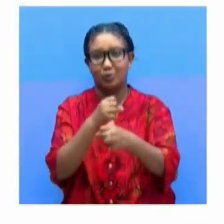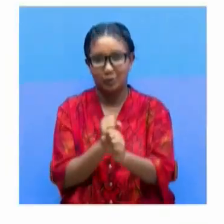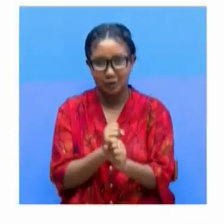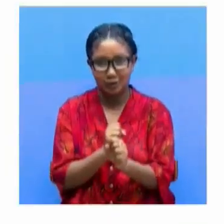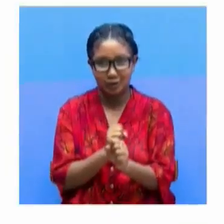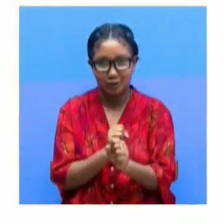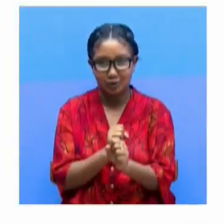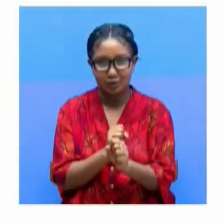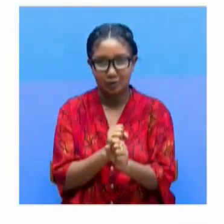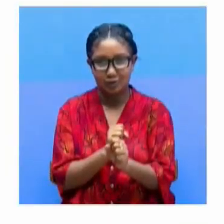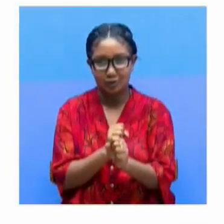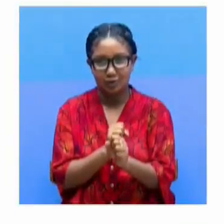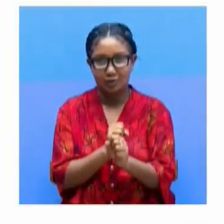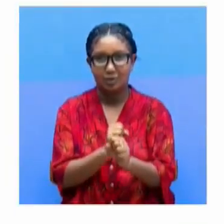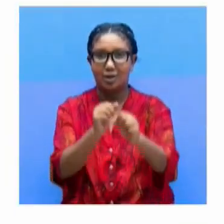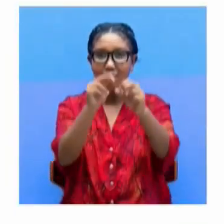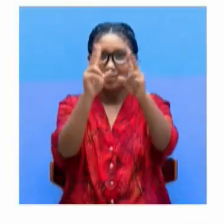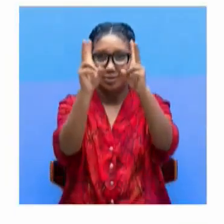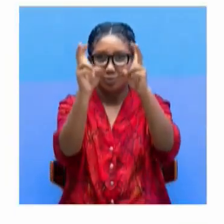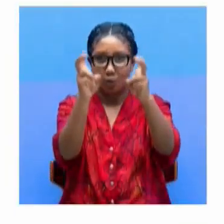Good.